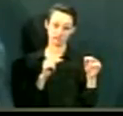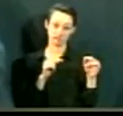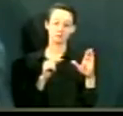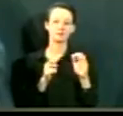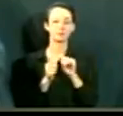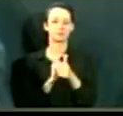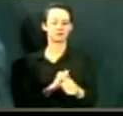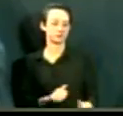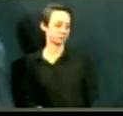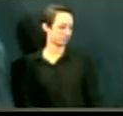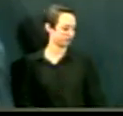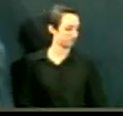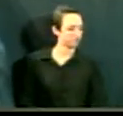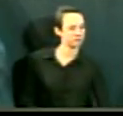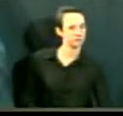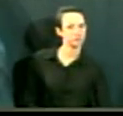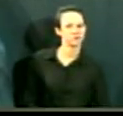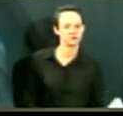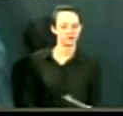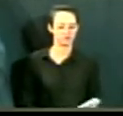Motion carries.